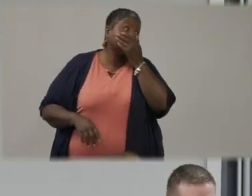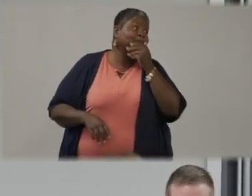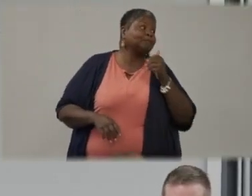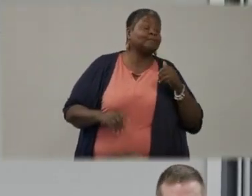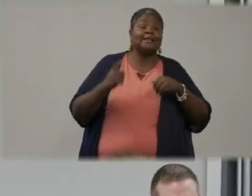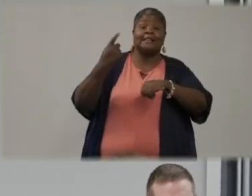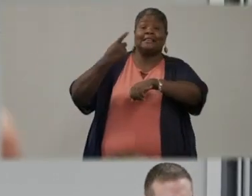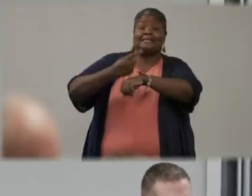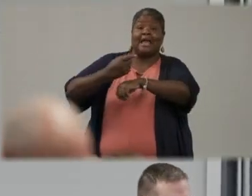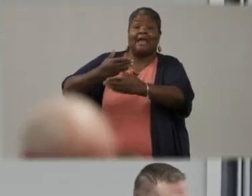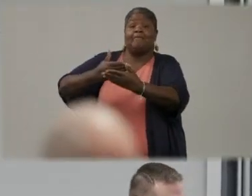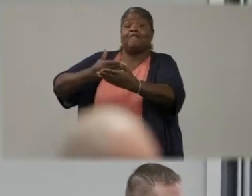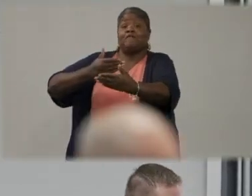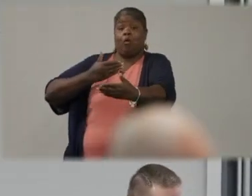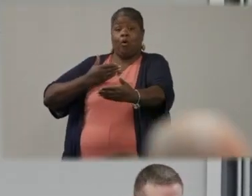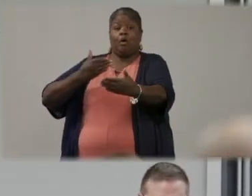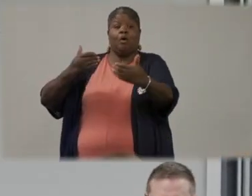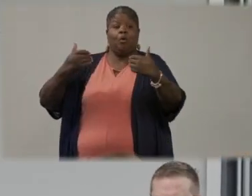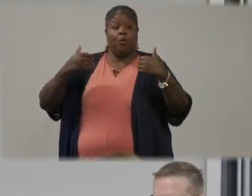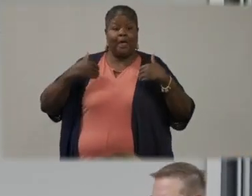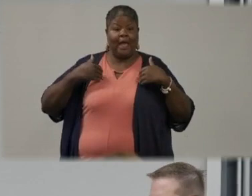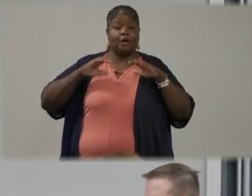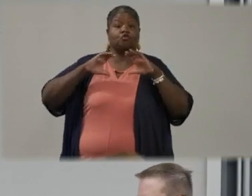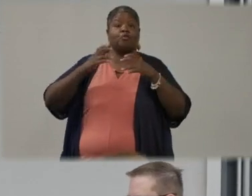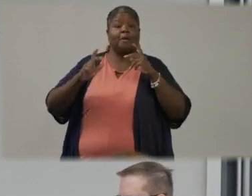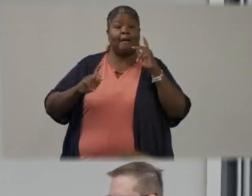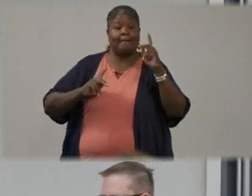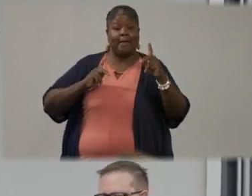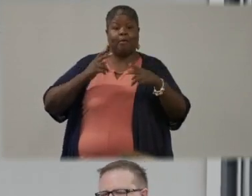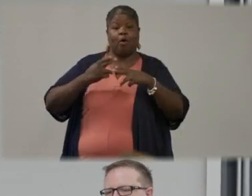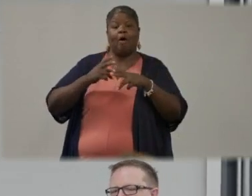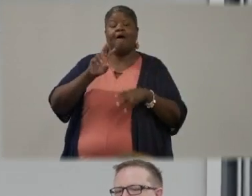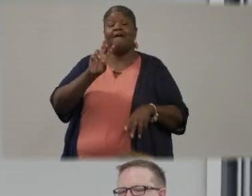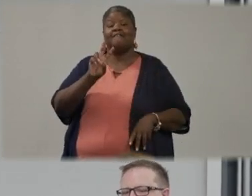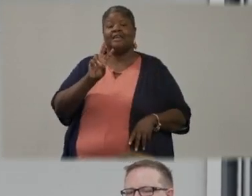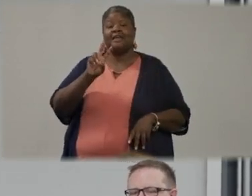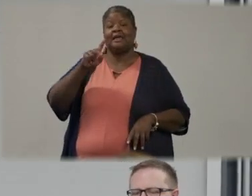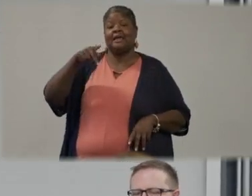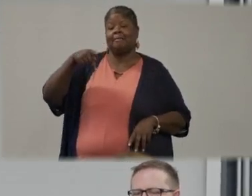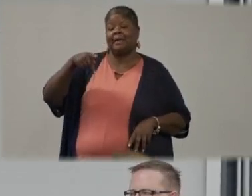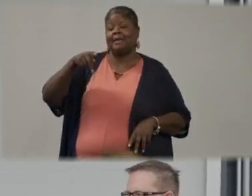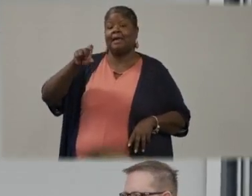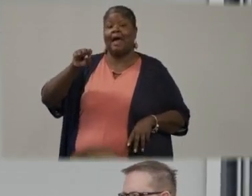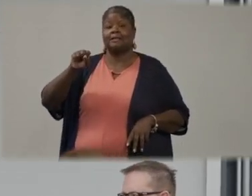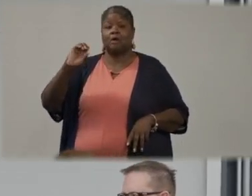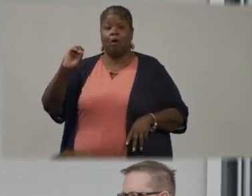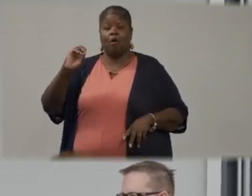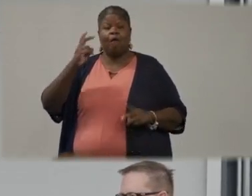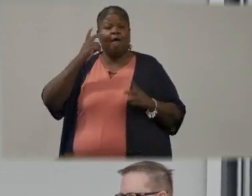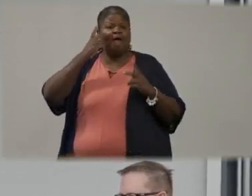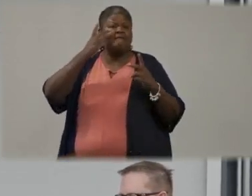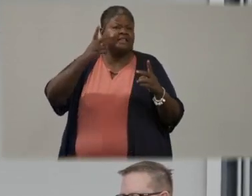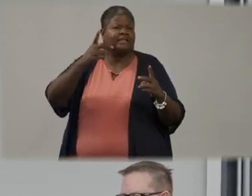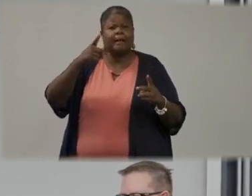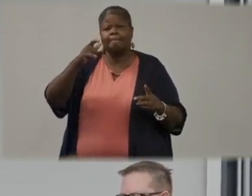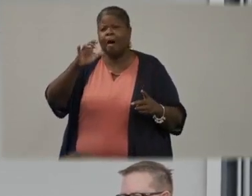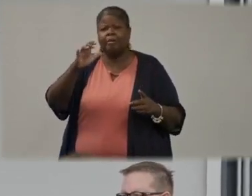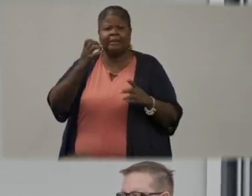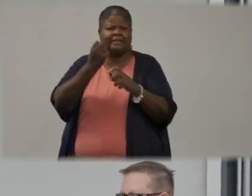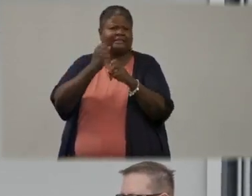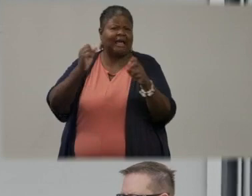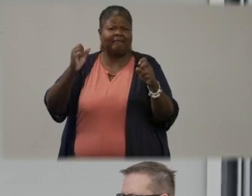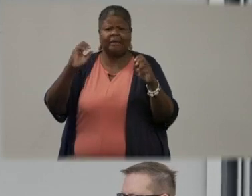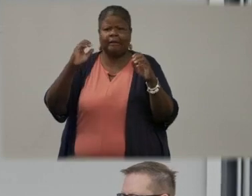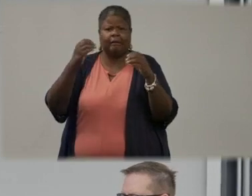The day before, we had a group of people called VPSO, visiting public safety officials,